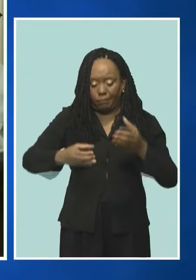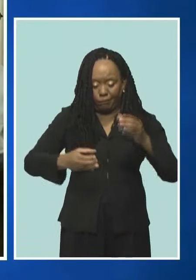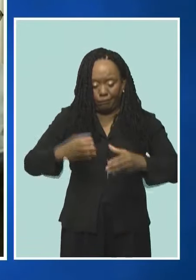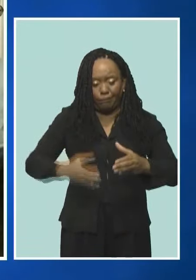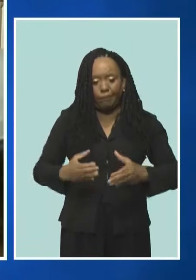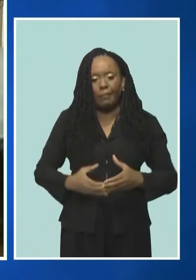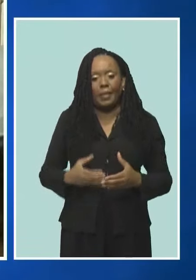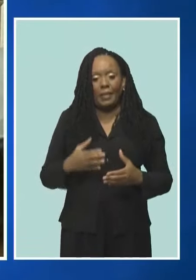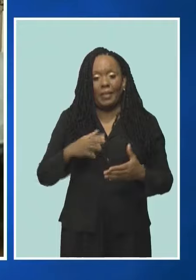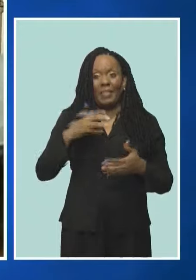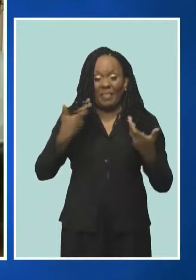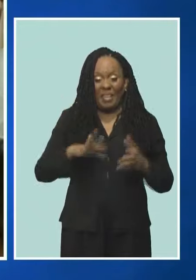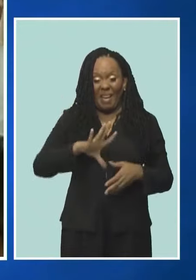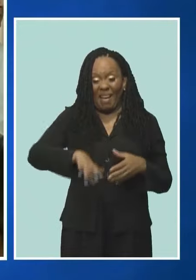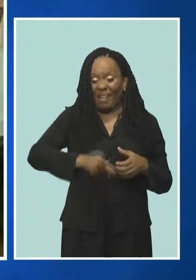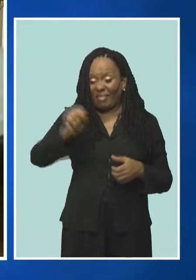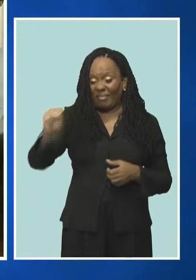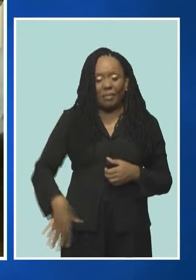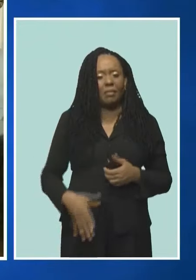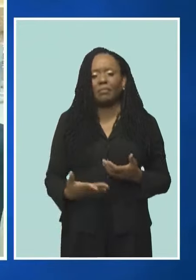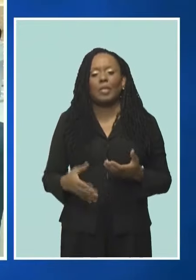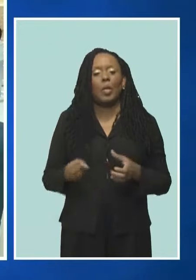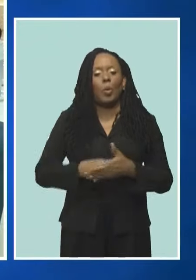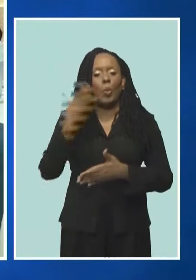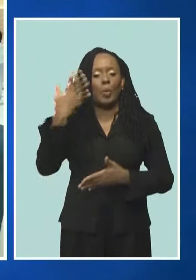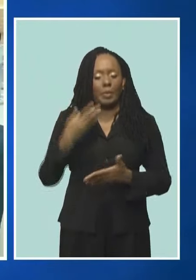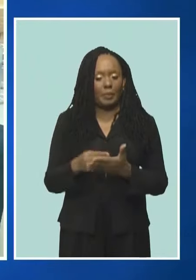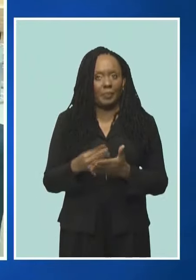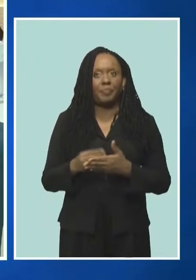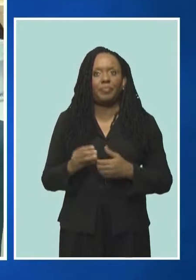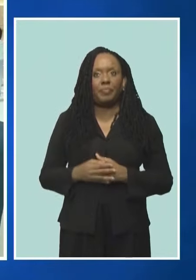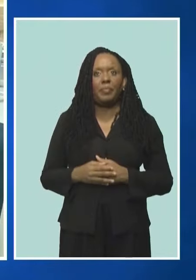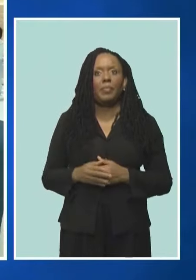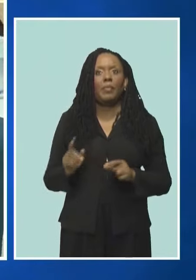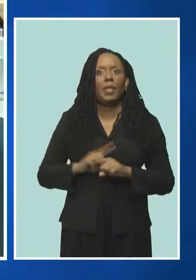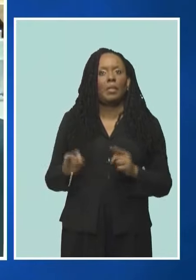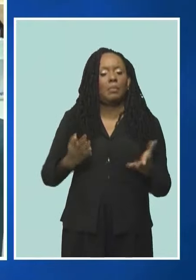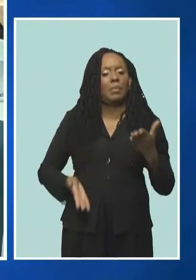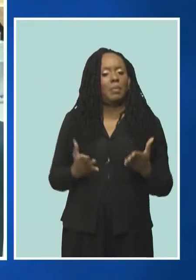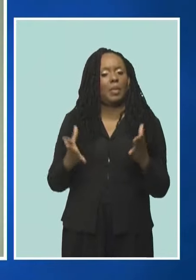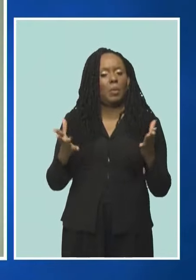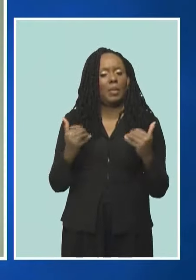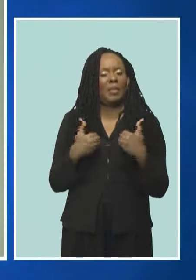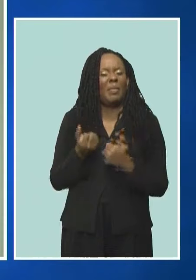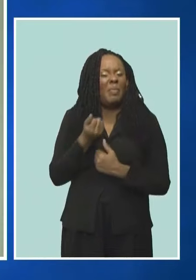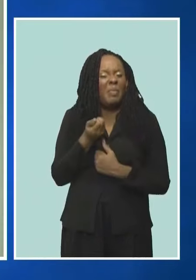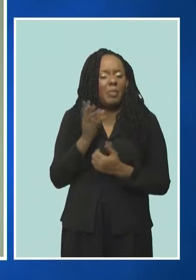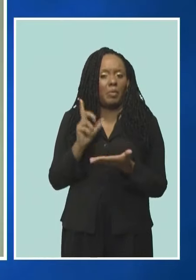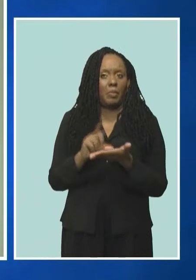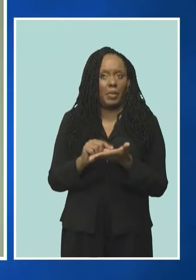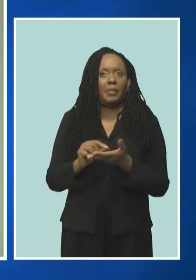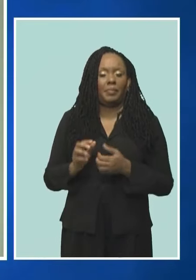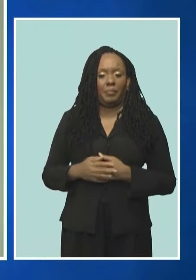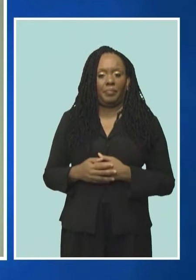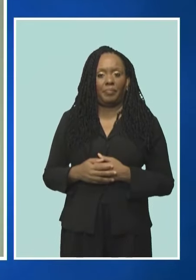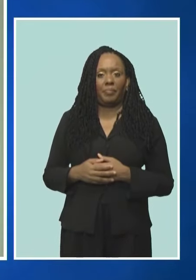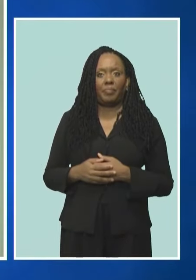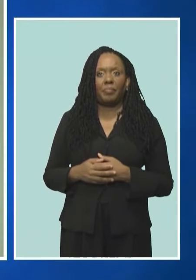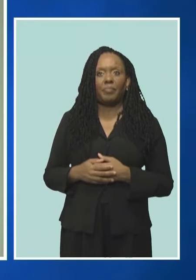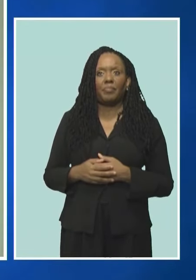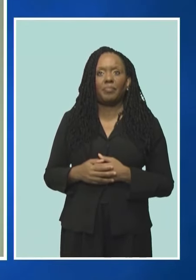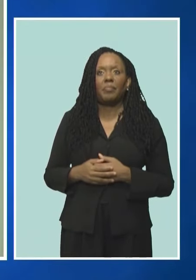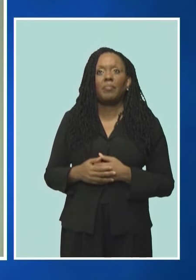world is changing, Mr. Griffith, however, suggests keeping a few printed menus for some guests. The entire back-end setup for the QR